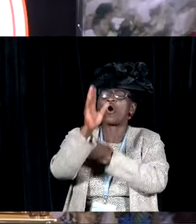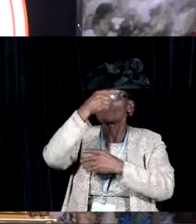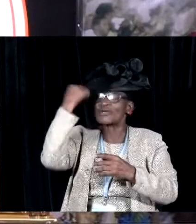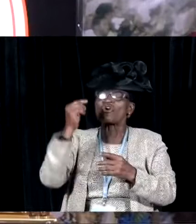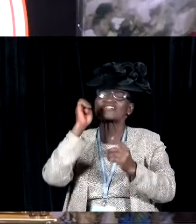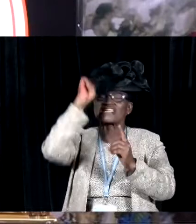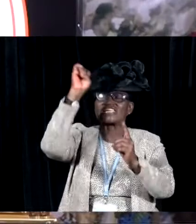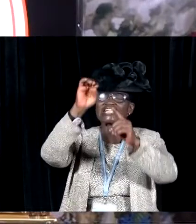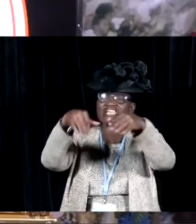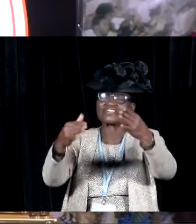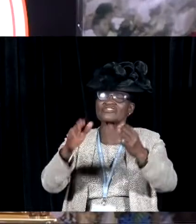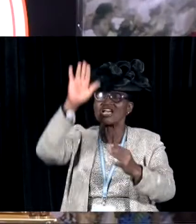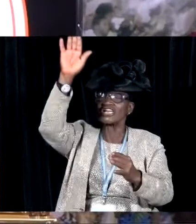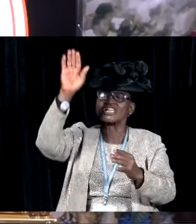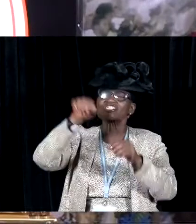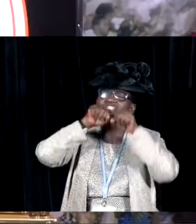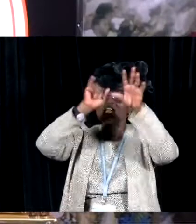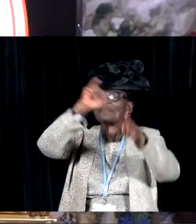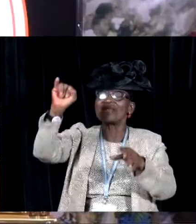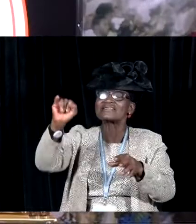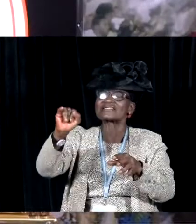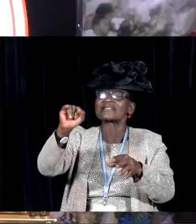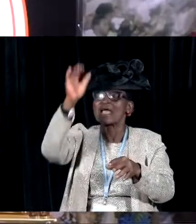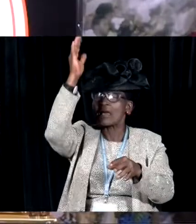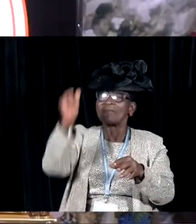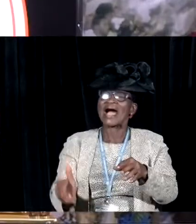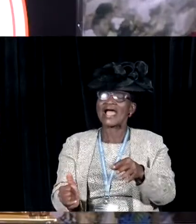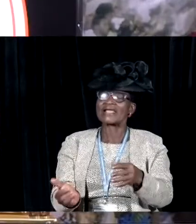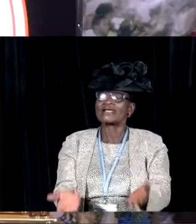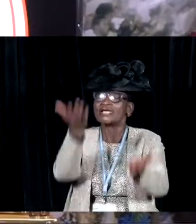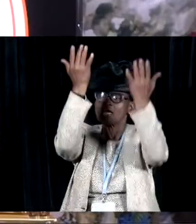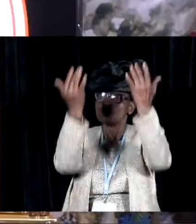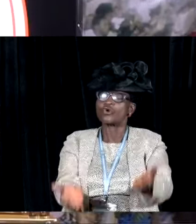blessings by load full.